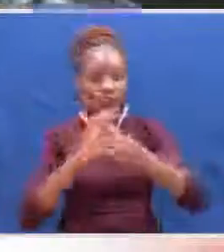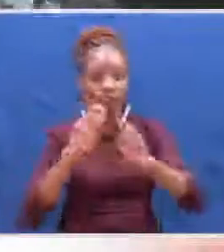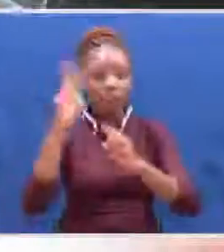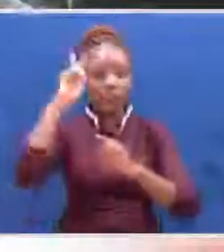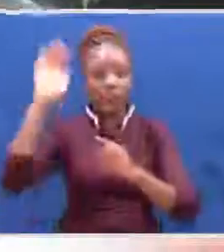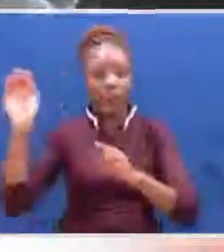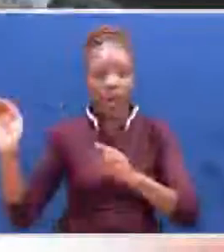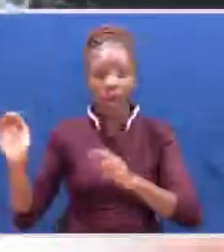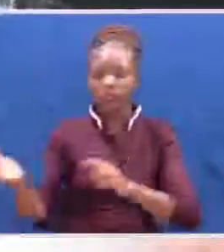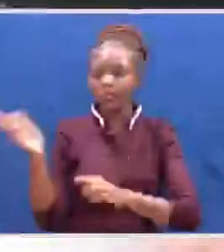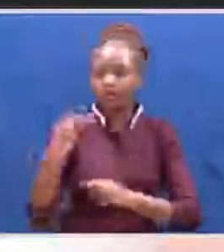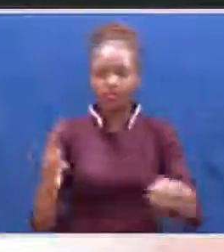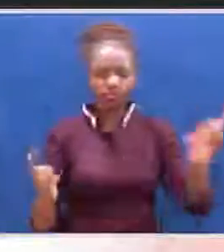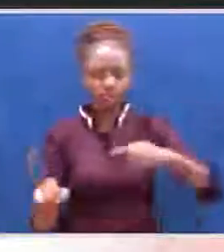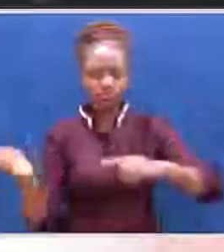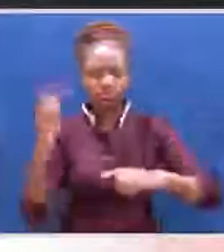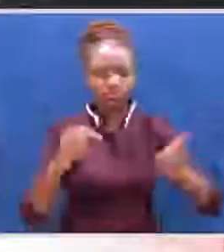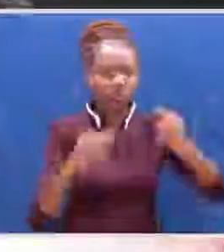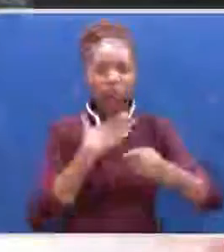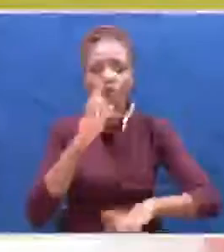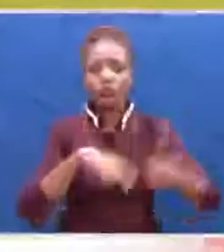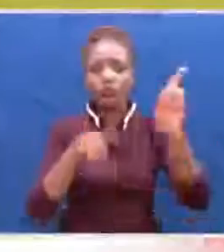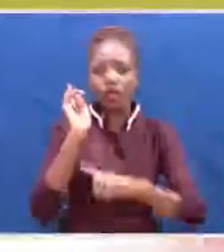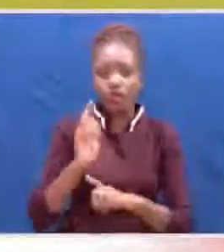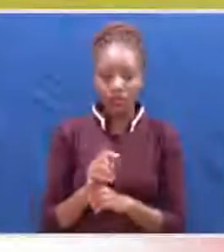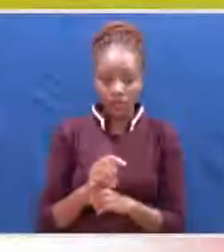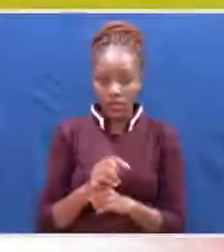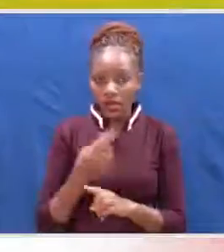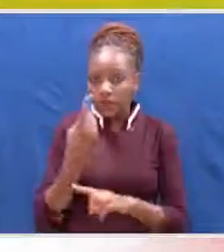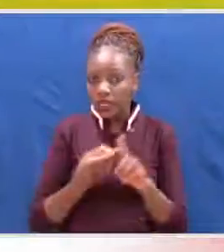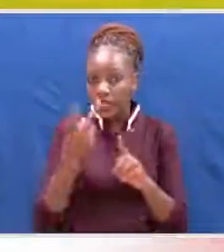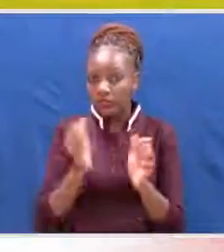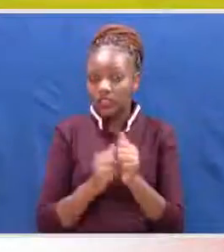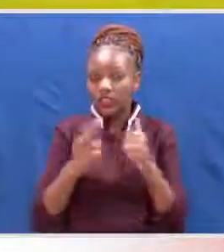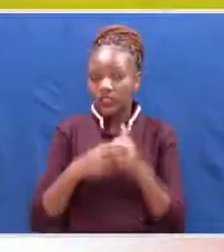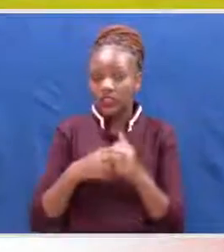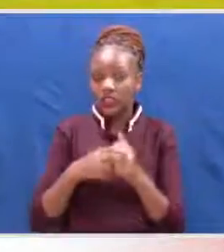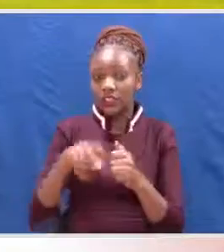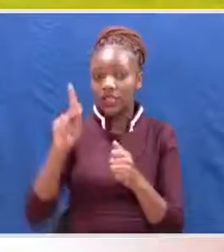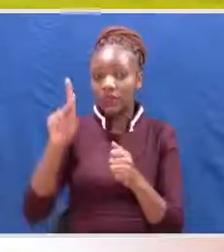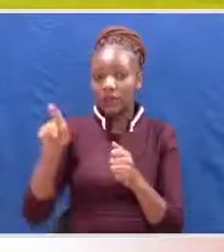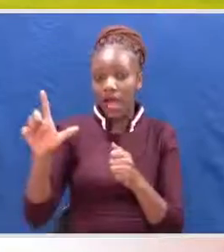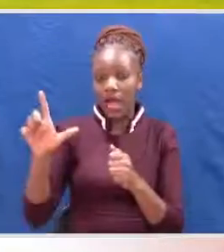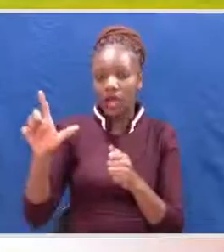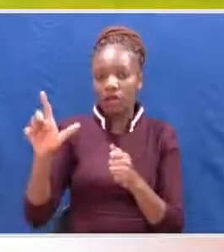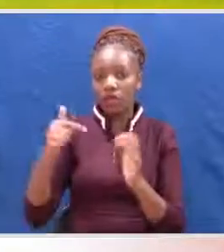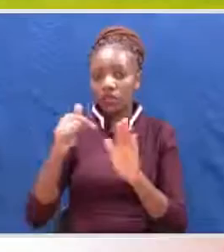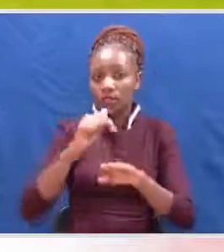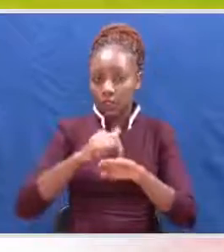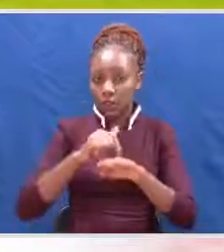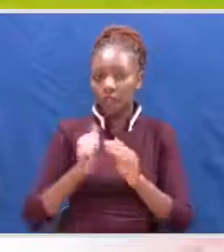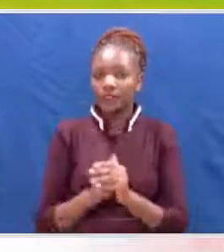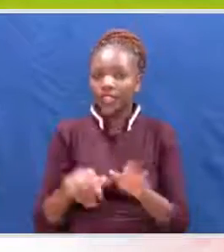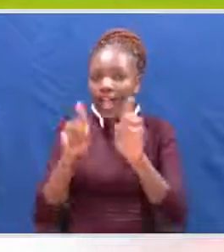Kiambu County, in search of a win in the third round of the 2017 Kenyan Premier League season. Daniel Ochieng,